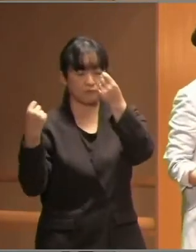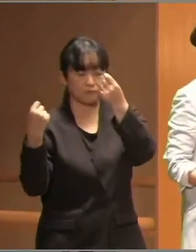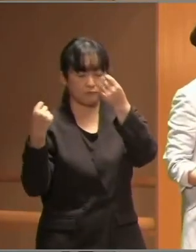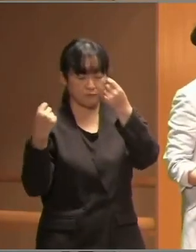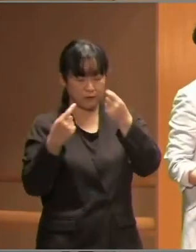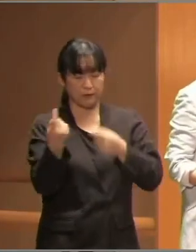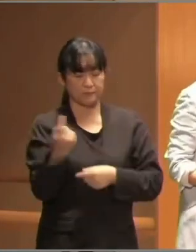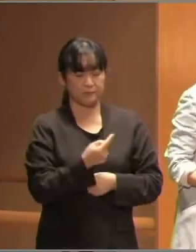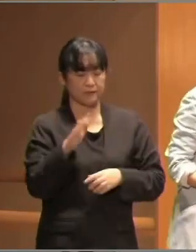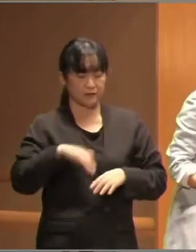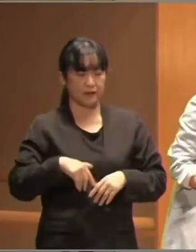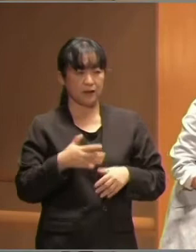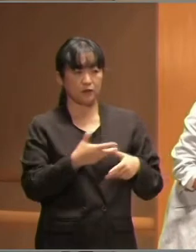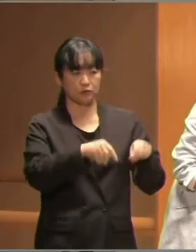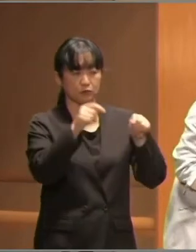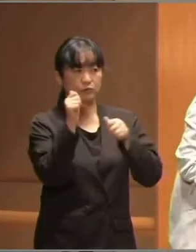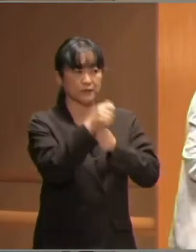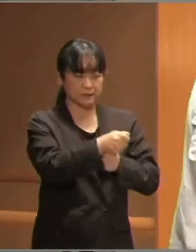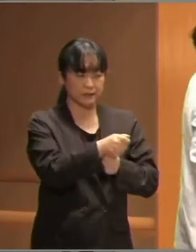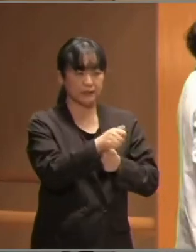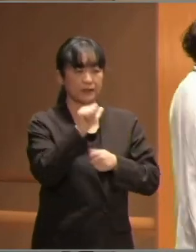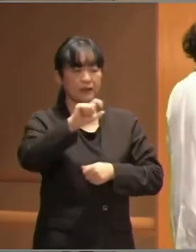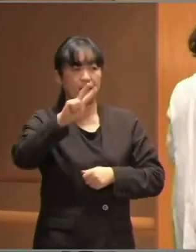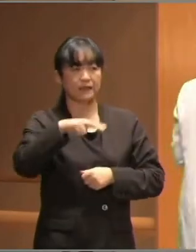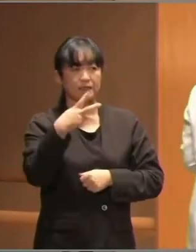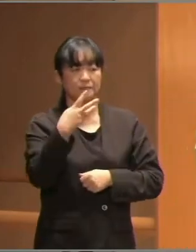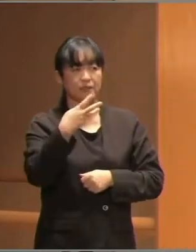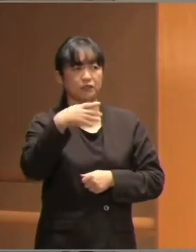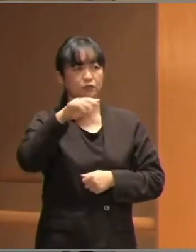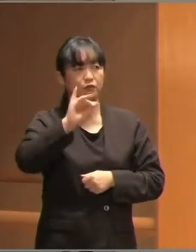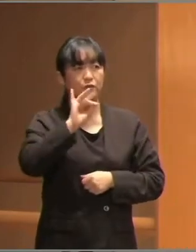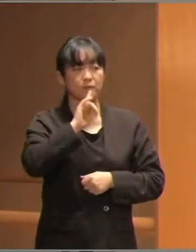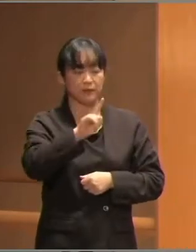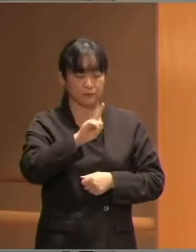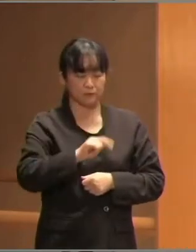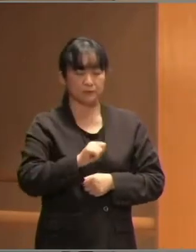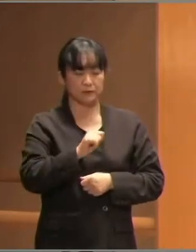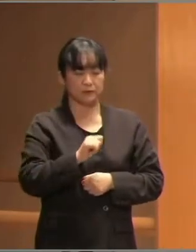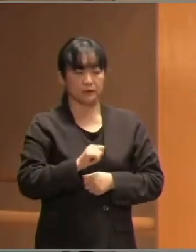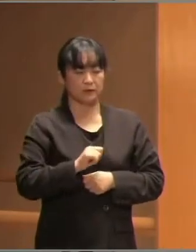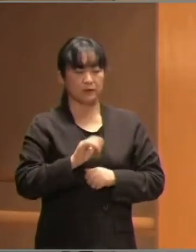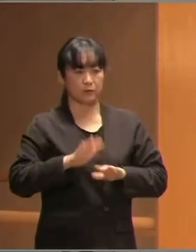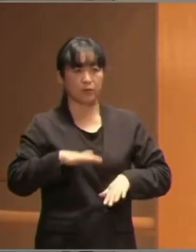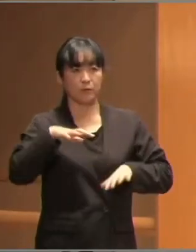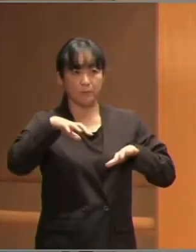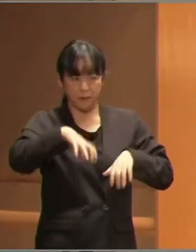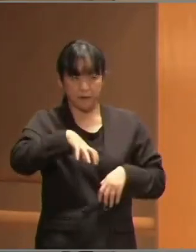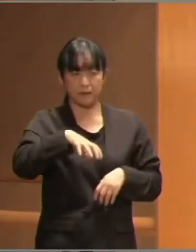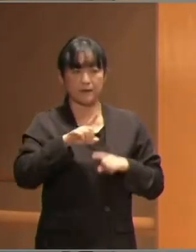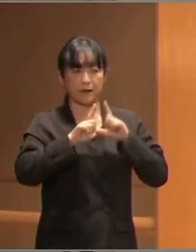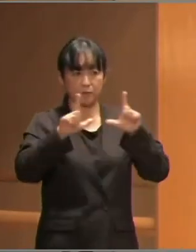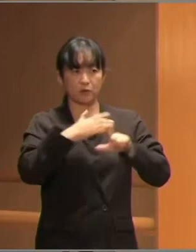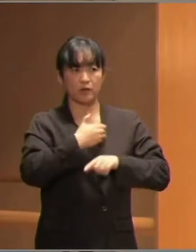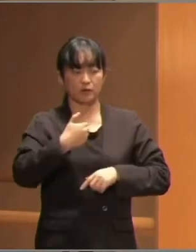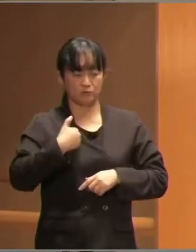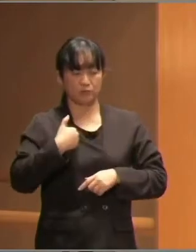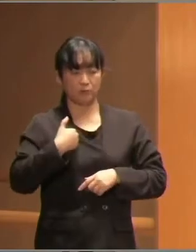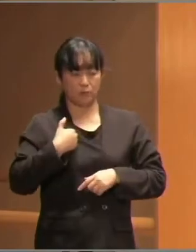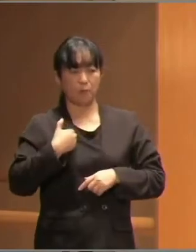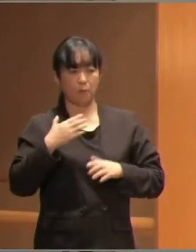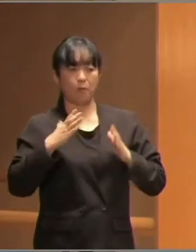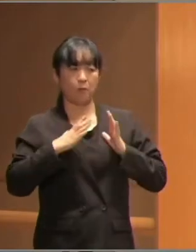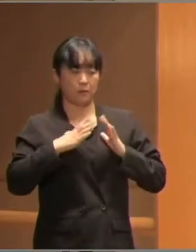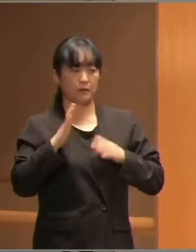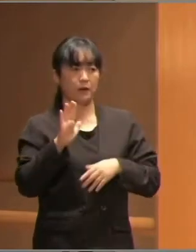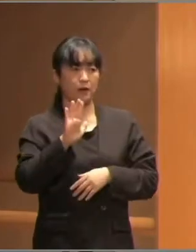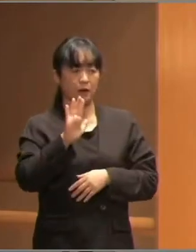I am Arimitsu Usuki from Kyoto University. I am very happy to have a presentation at this